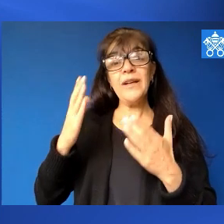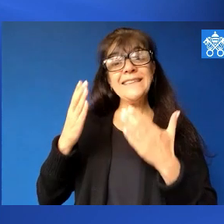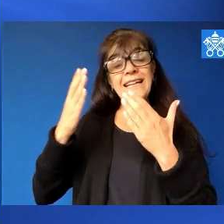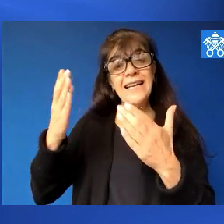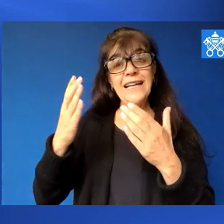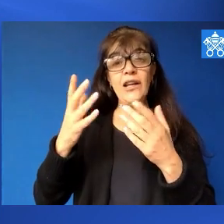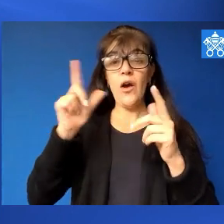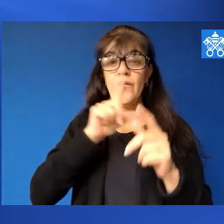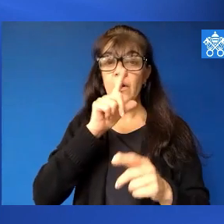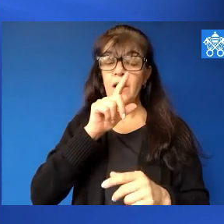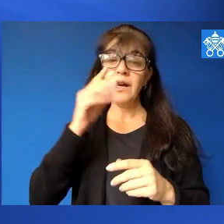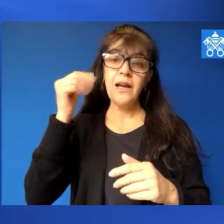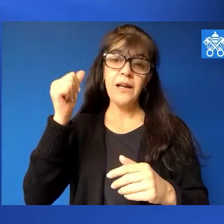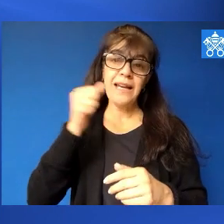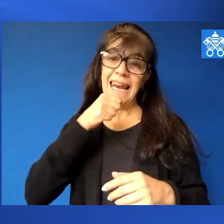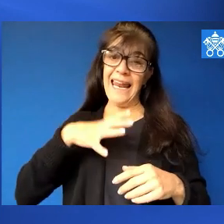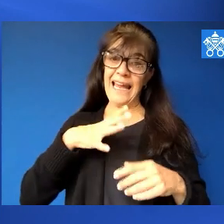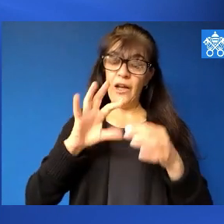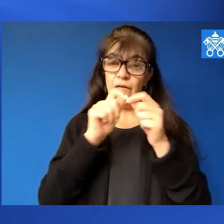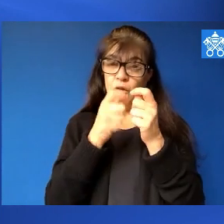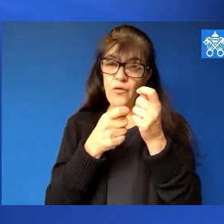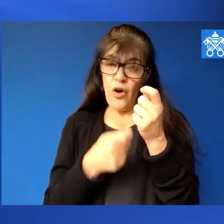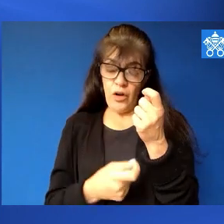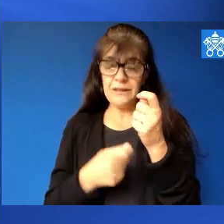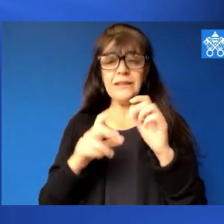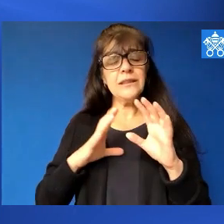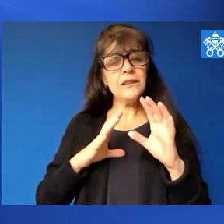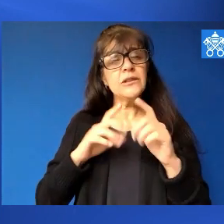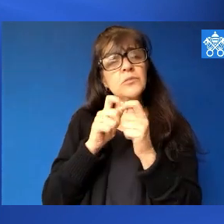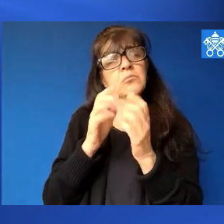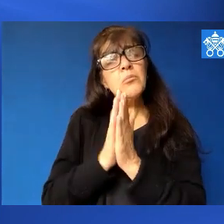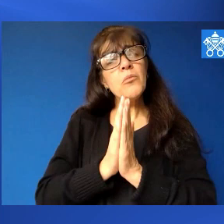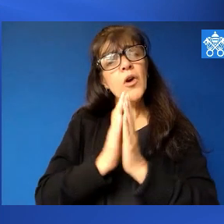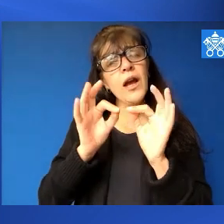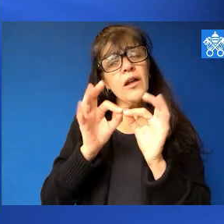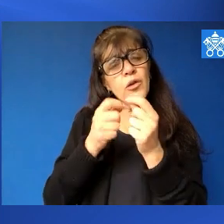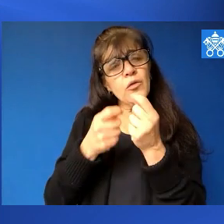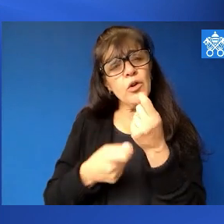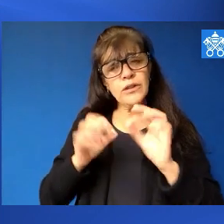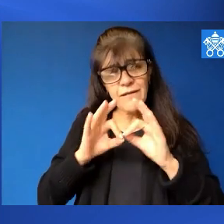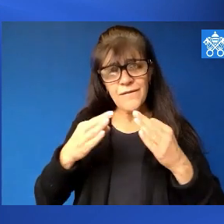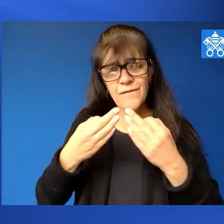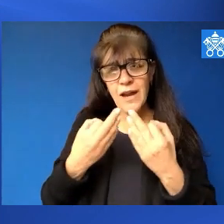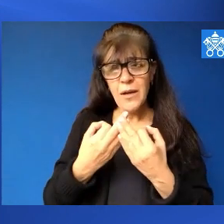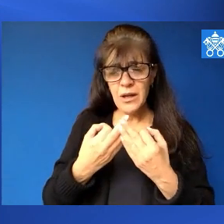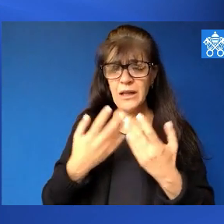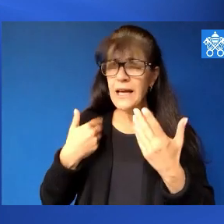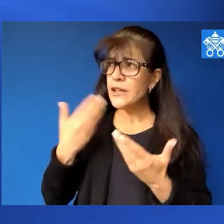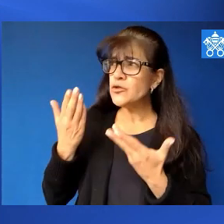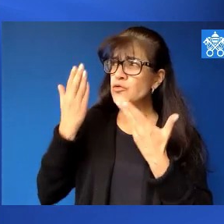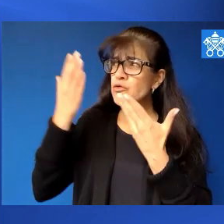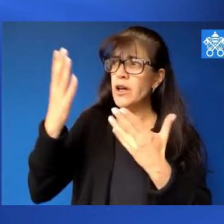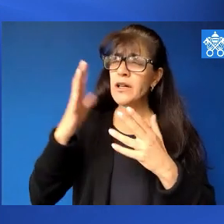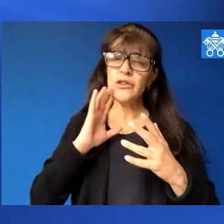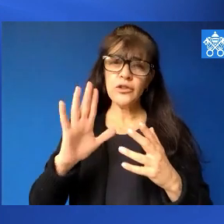the Rosary. By reciting the Rosary in your communities and families, entrust to Mary your worries and the needs of the world,